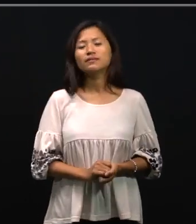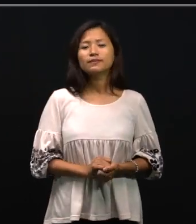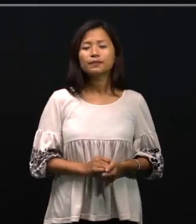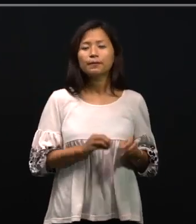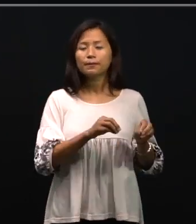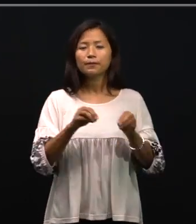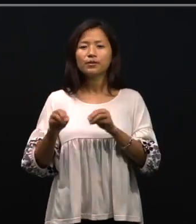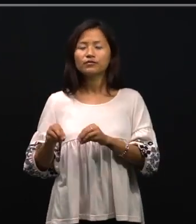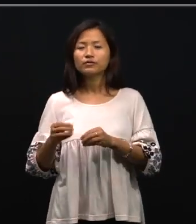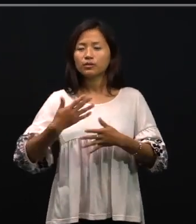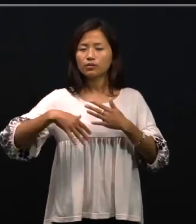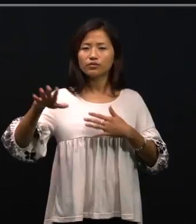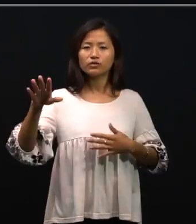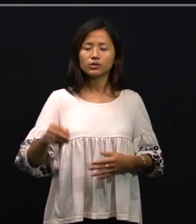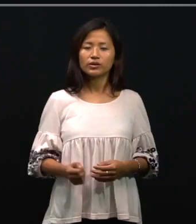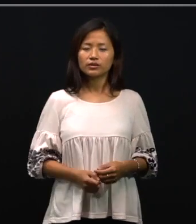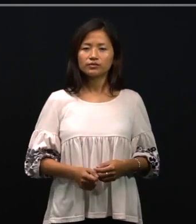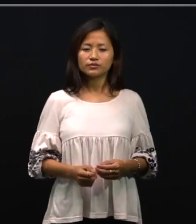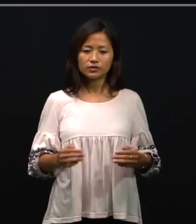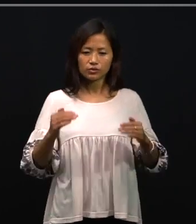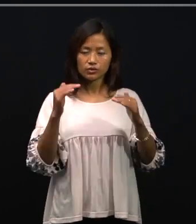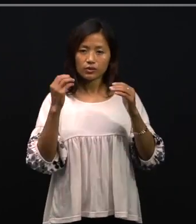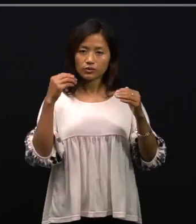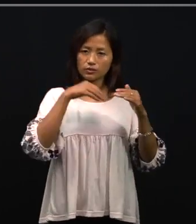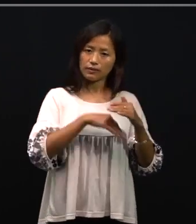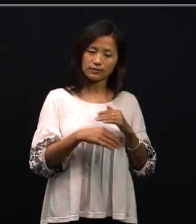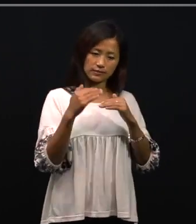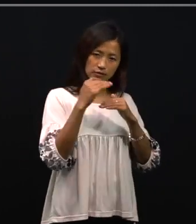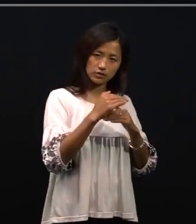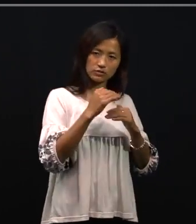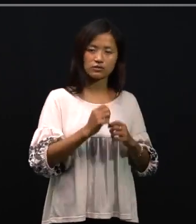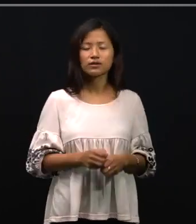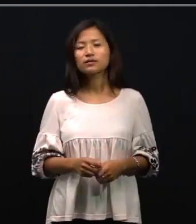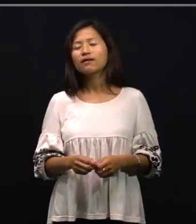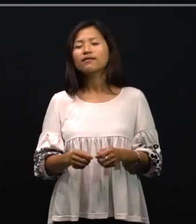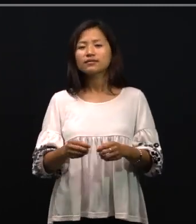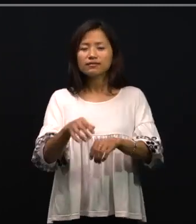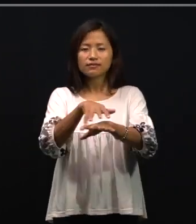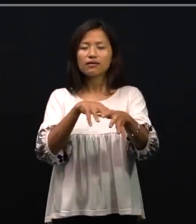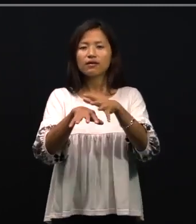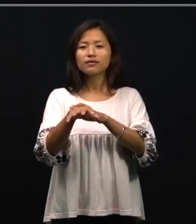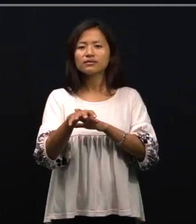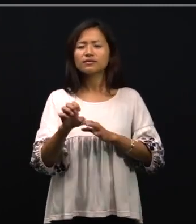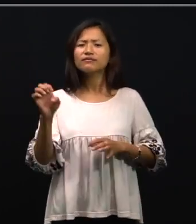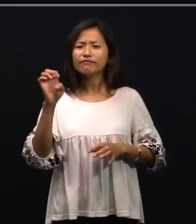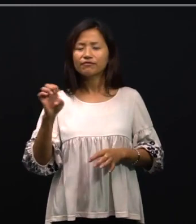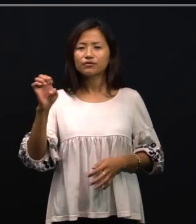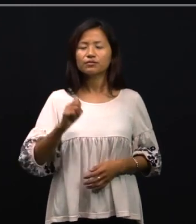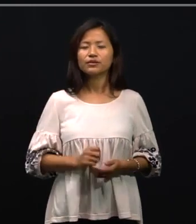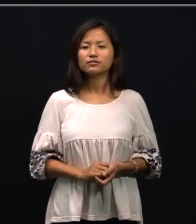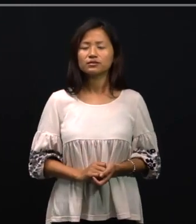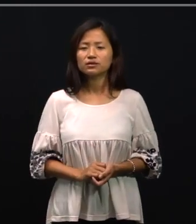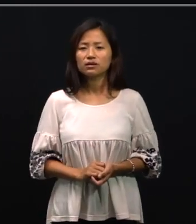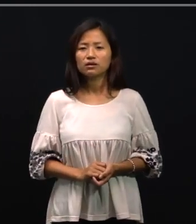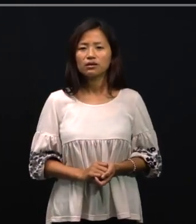light by moving away from it. They grow in the sheds. So also with the animals, they can sense the environment, they can sense the